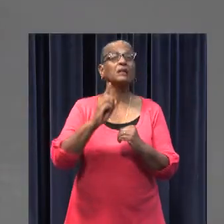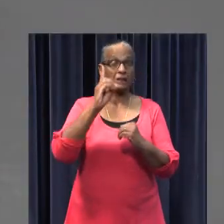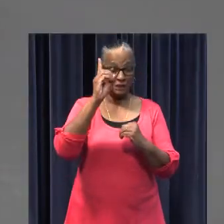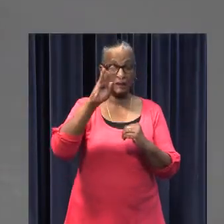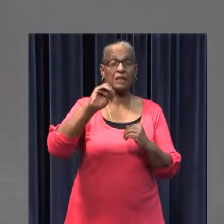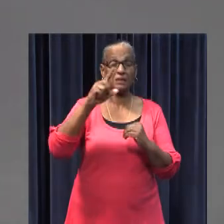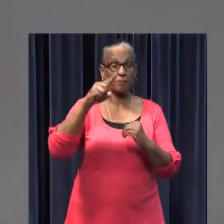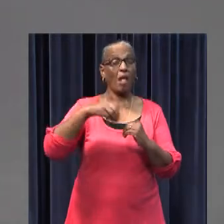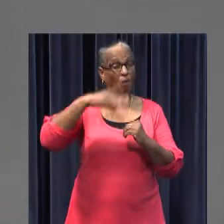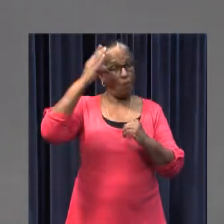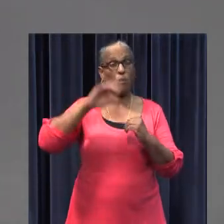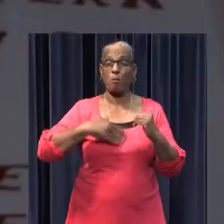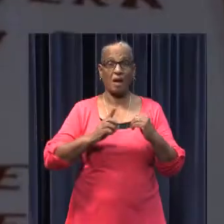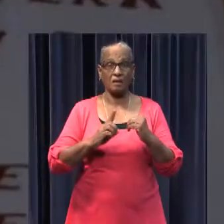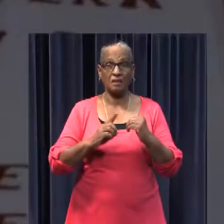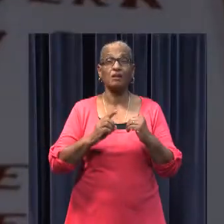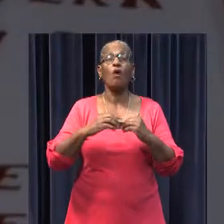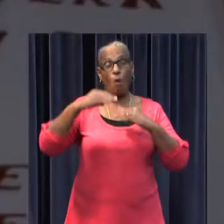allowed decibel.